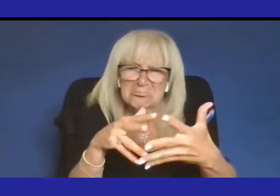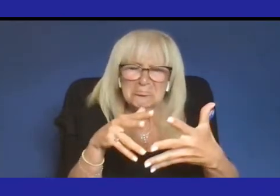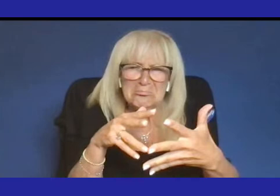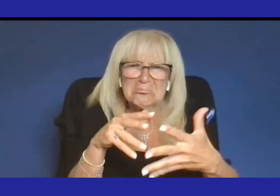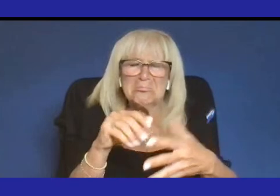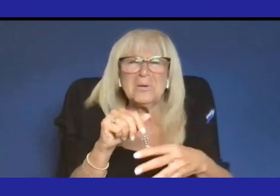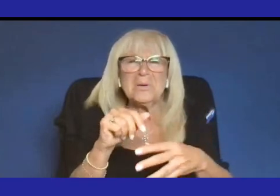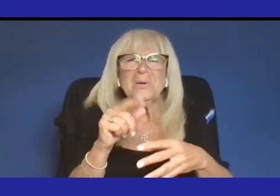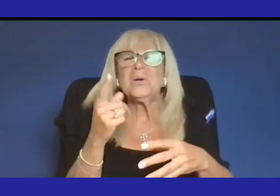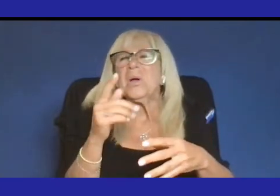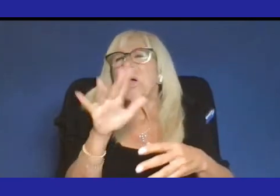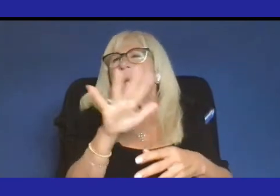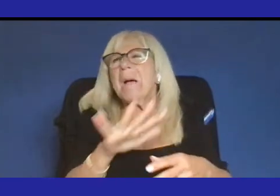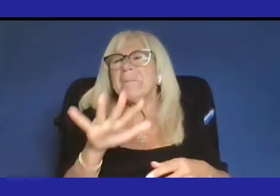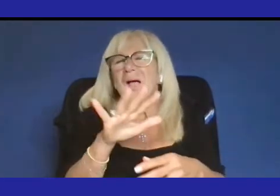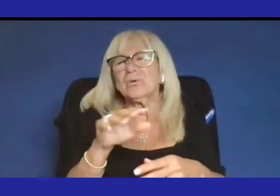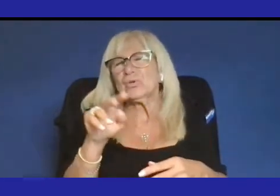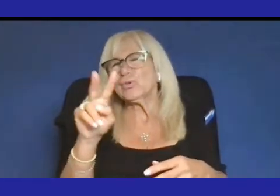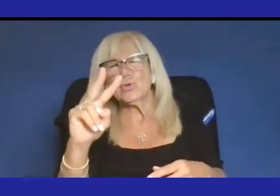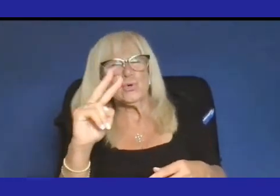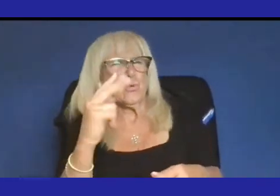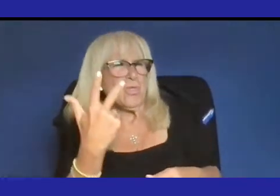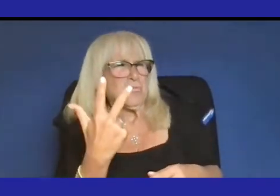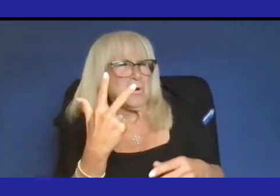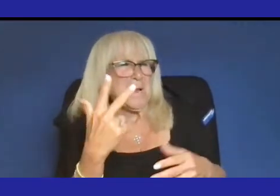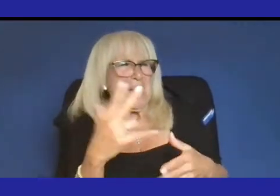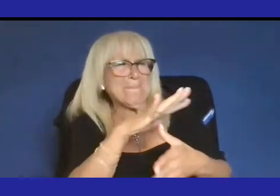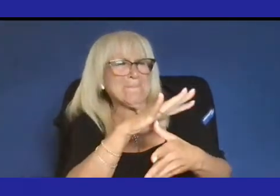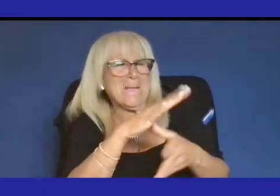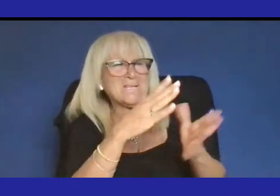roll out about 2 or 3 master plans per site,